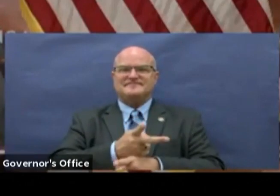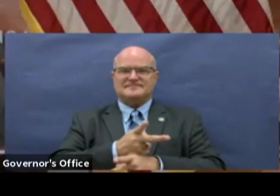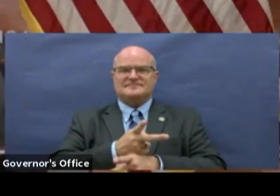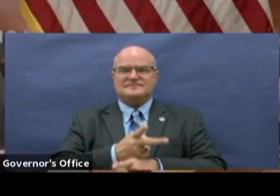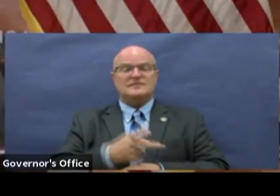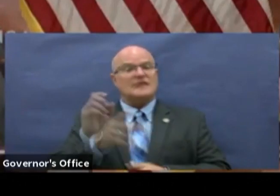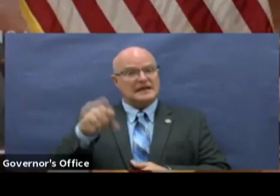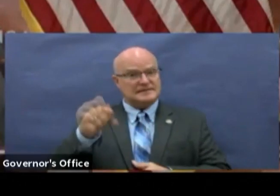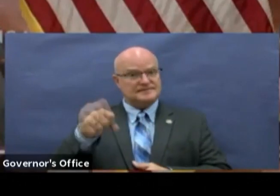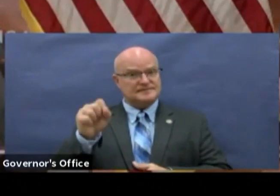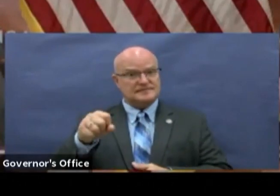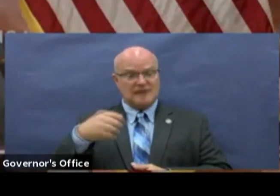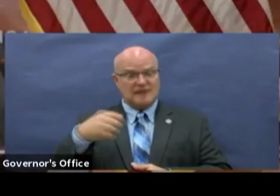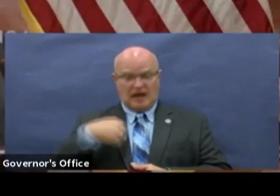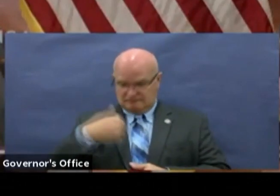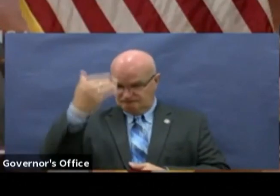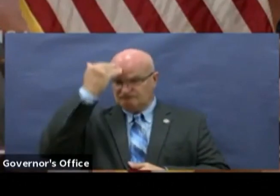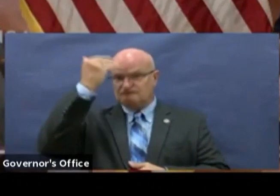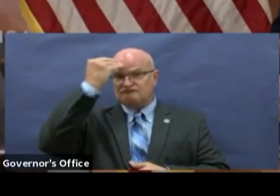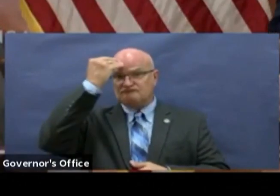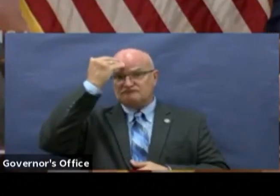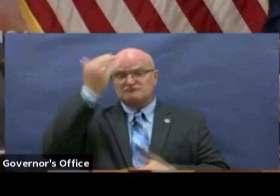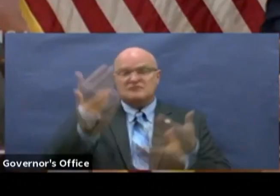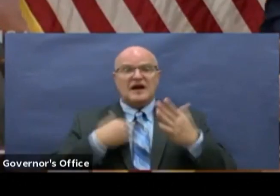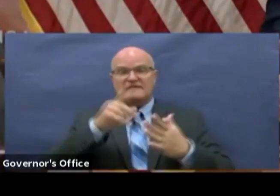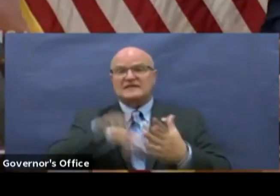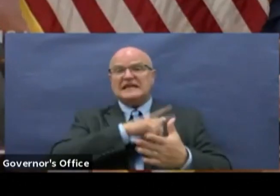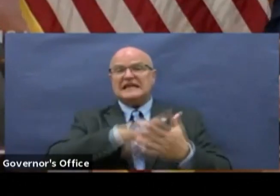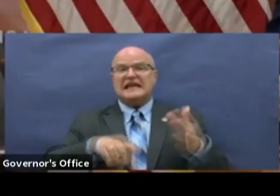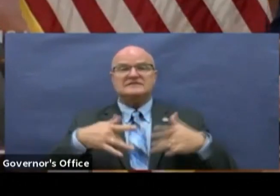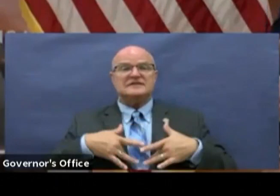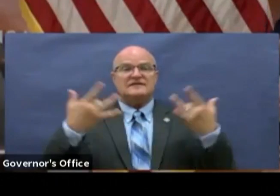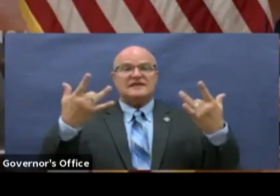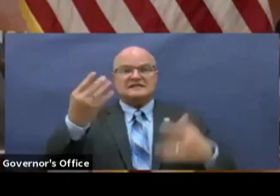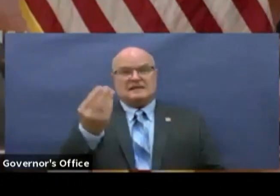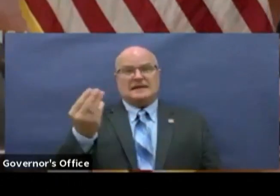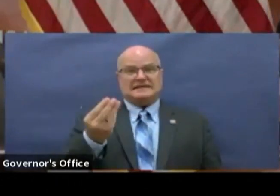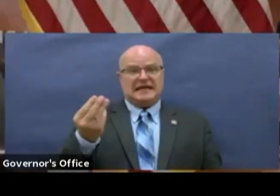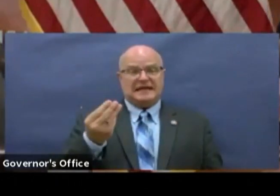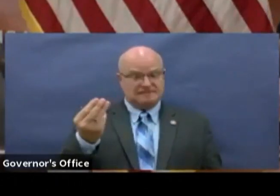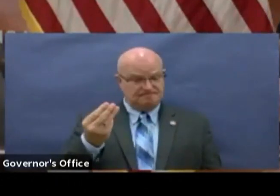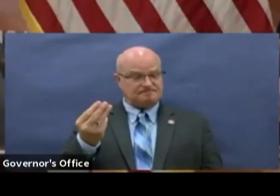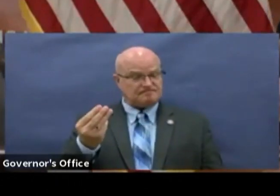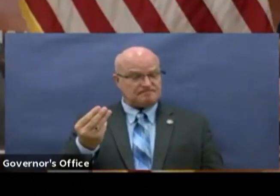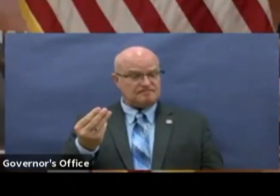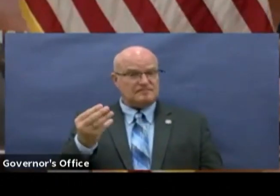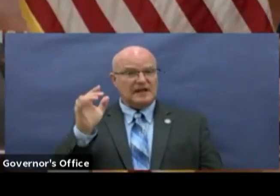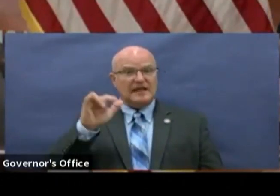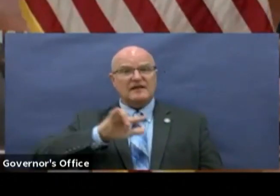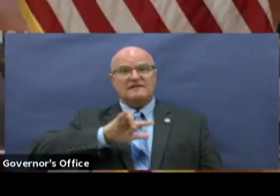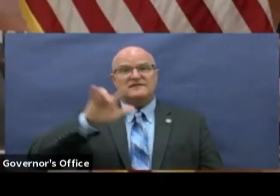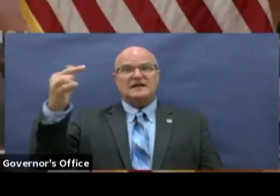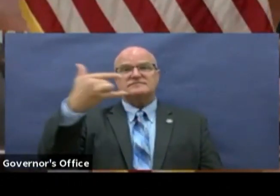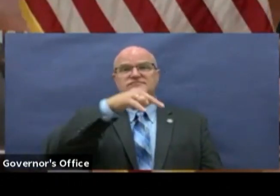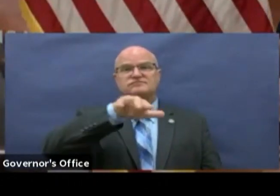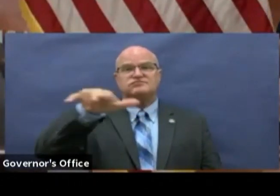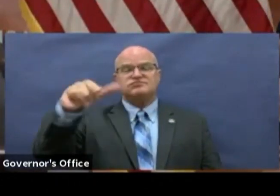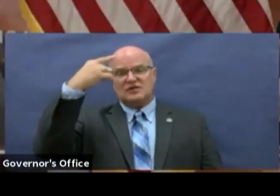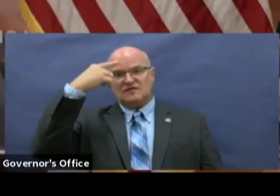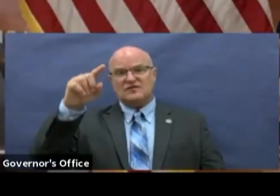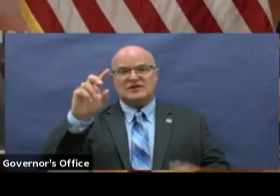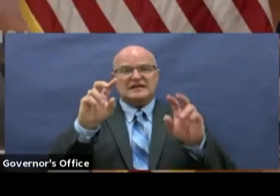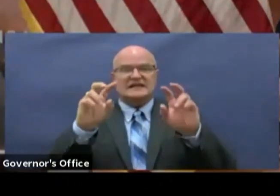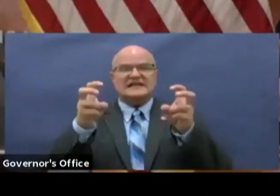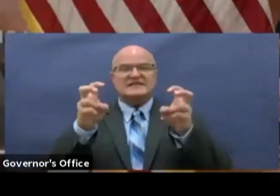I was fully aware that I might have to cancel the events on Monday, which was fly around for